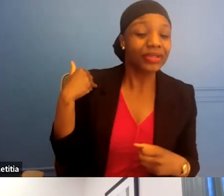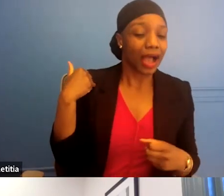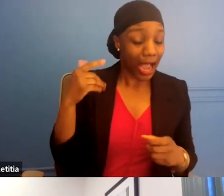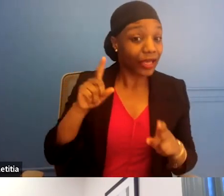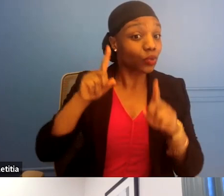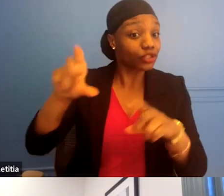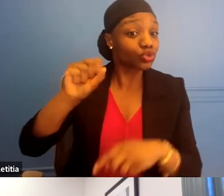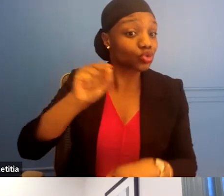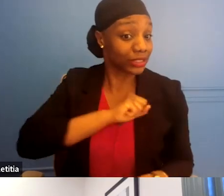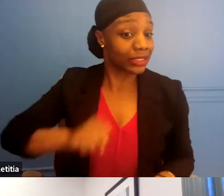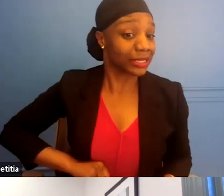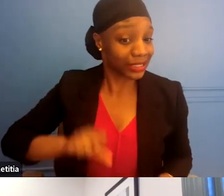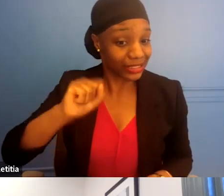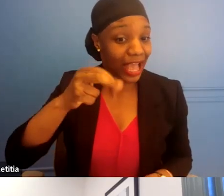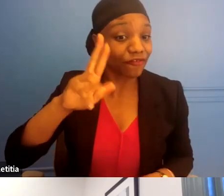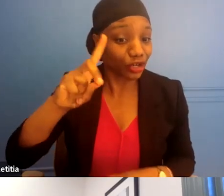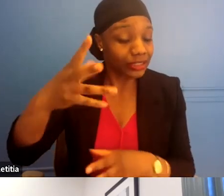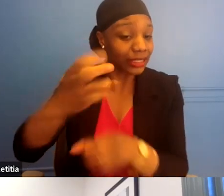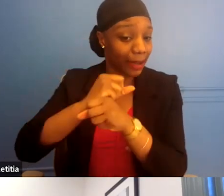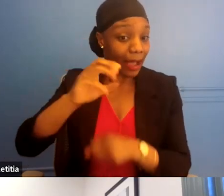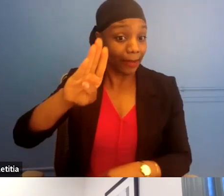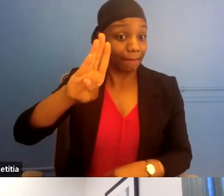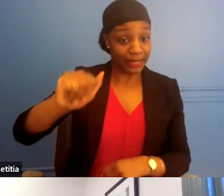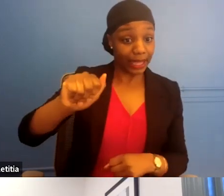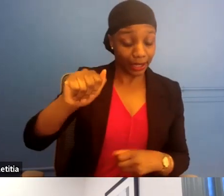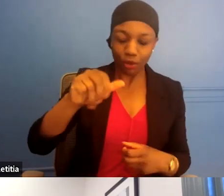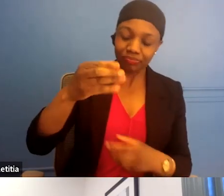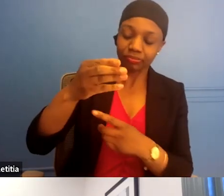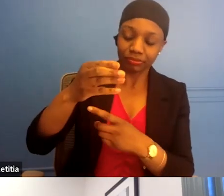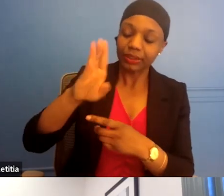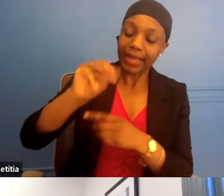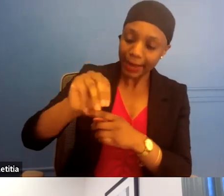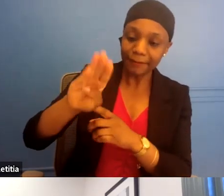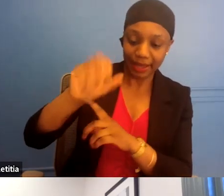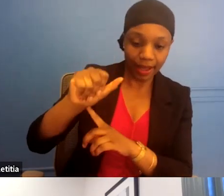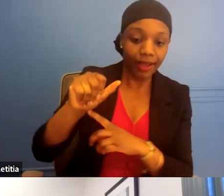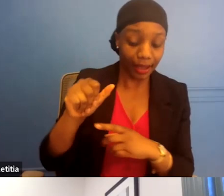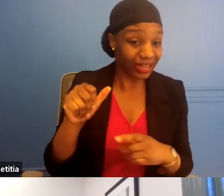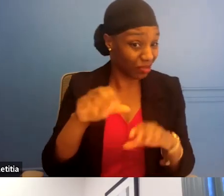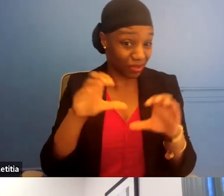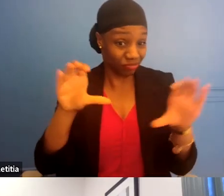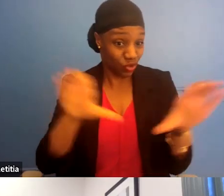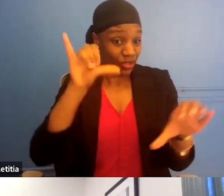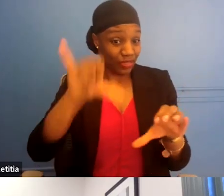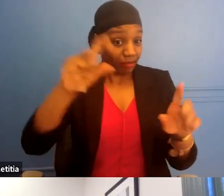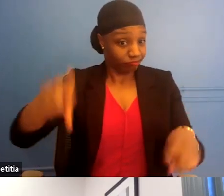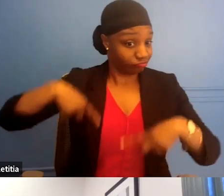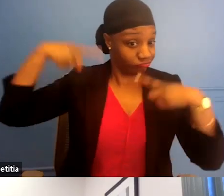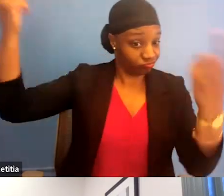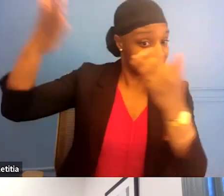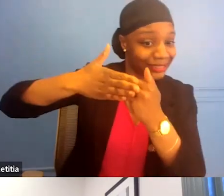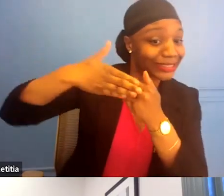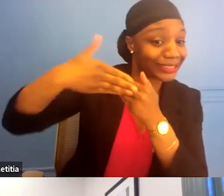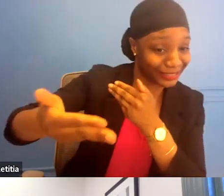came back to the world of private equity investing and have been, frankly, been doing it ever since. What's